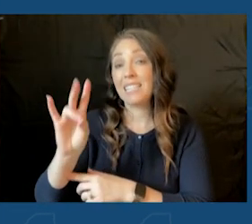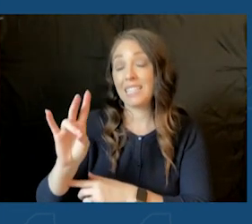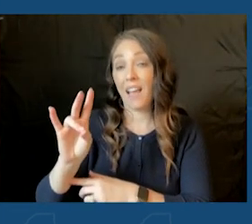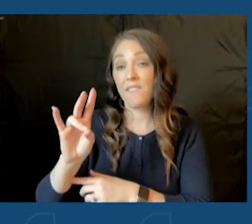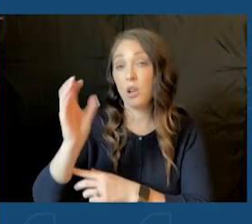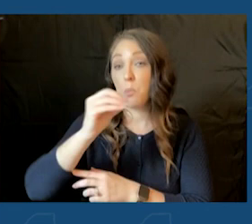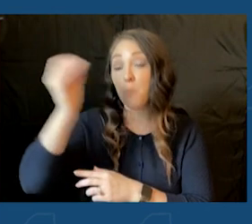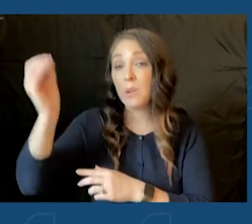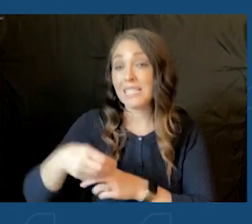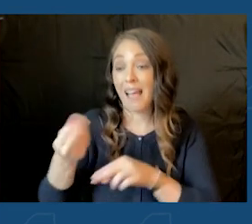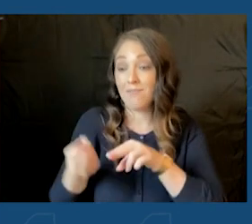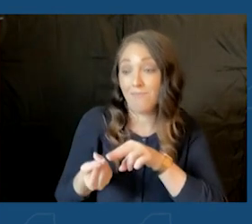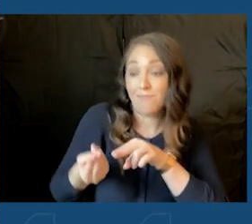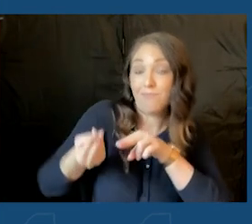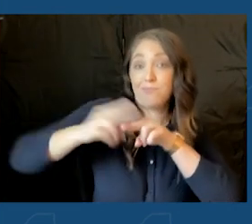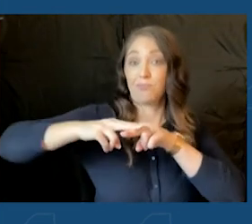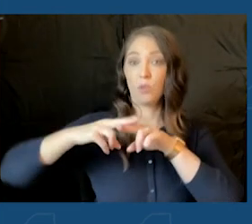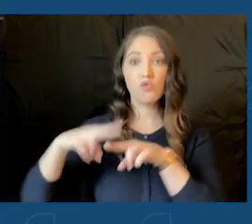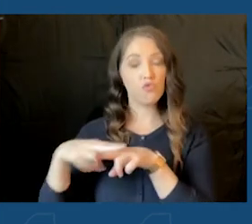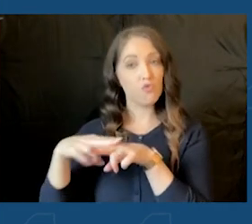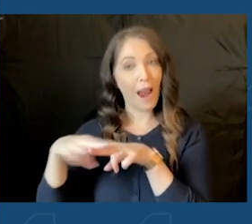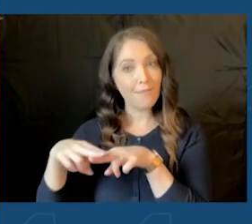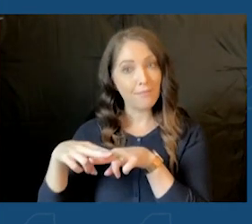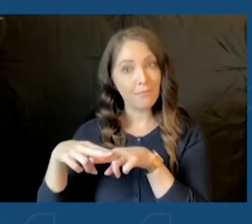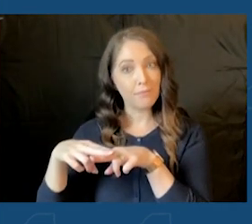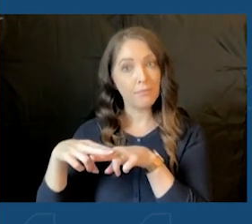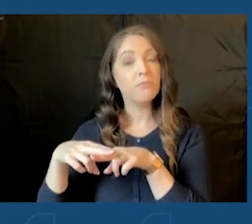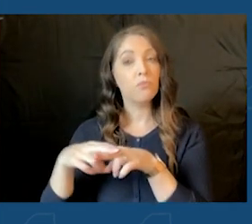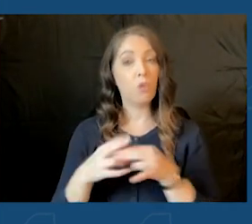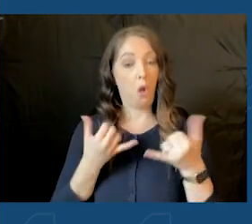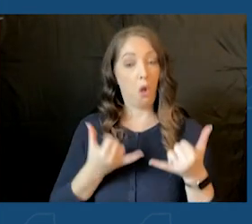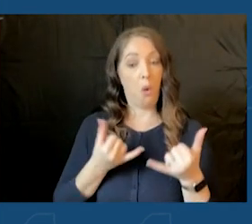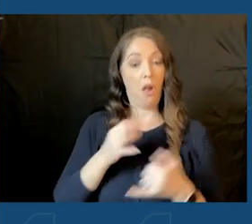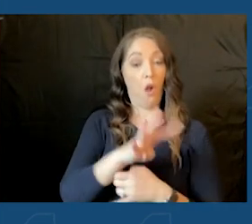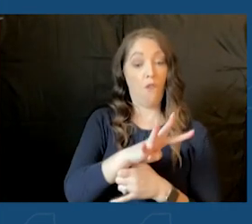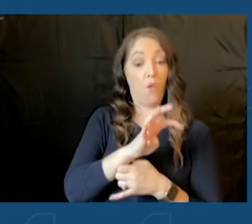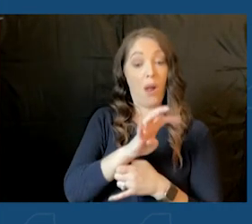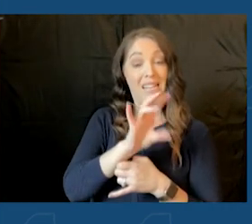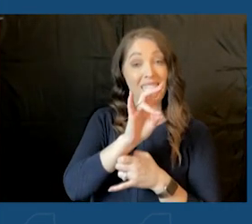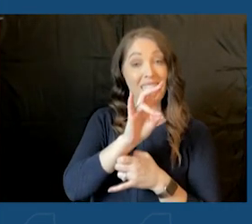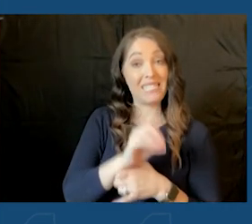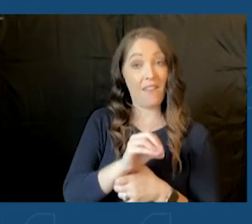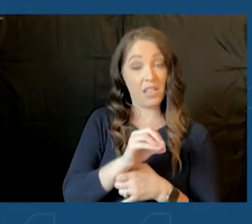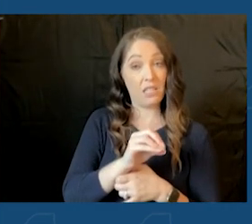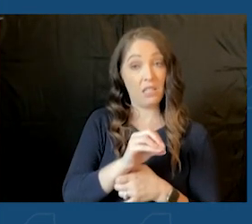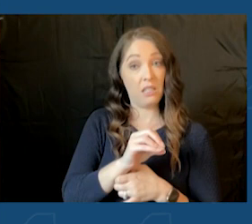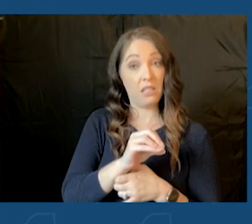77% increase in trains from a current 470.